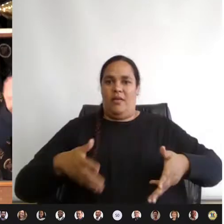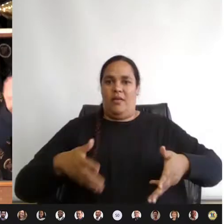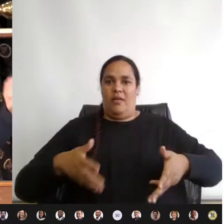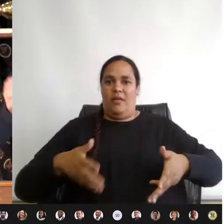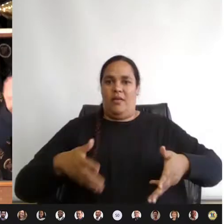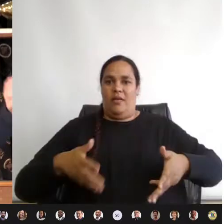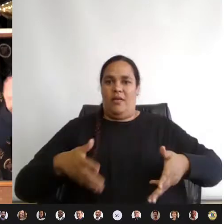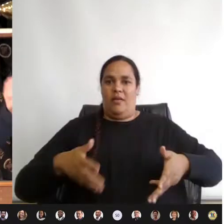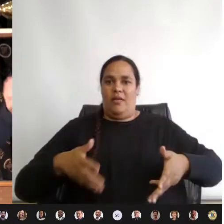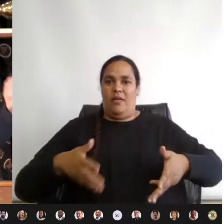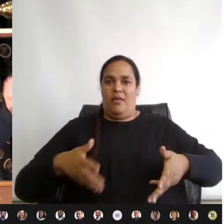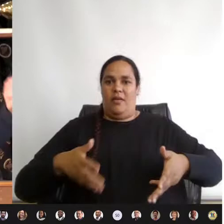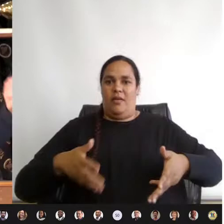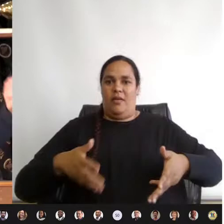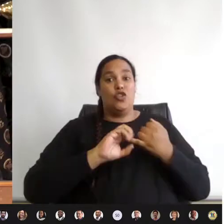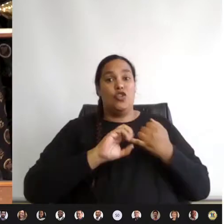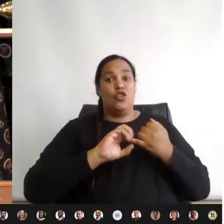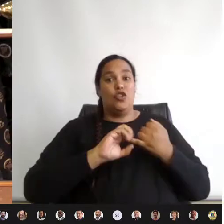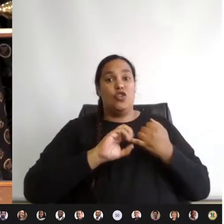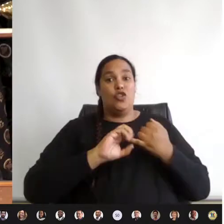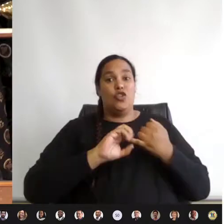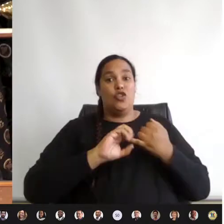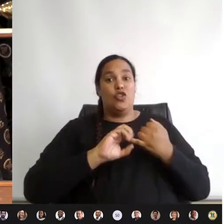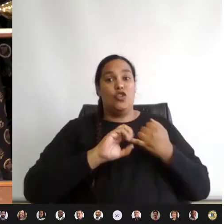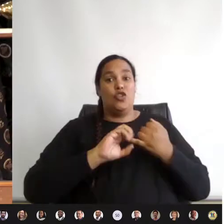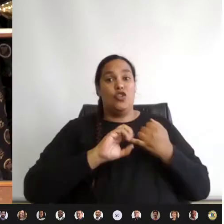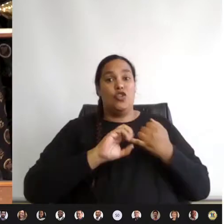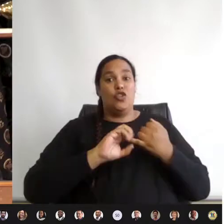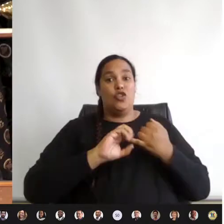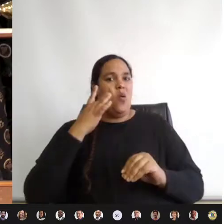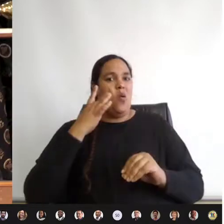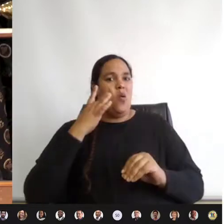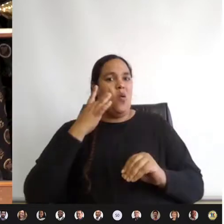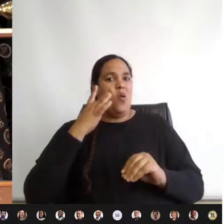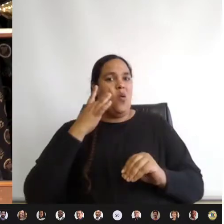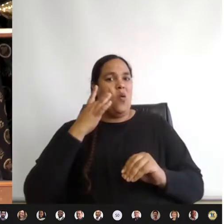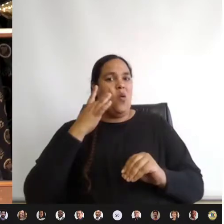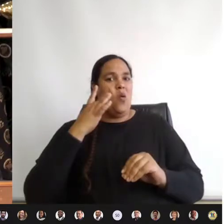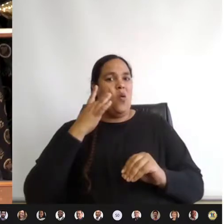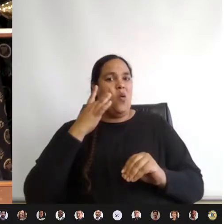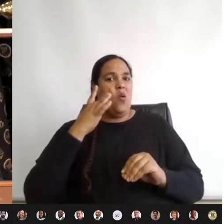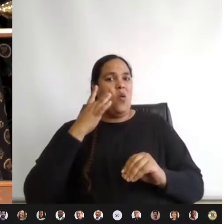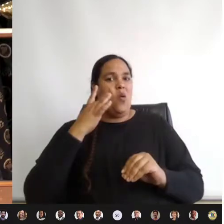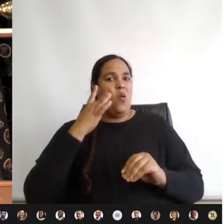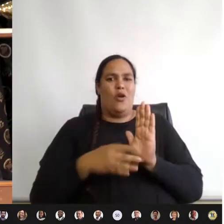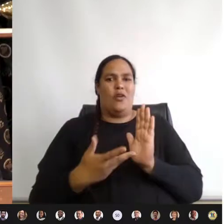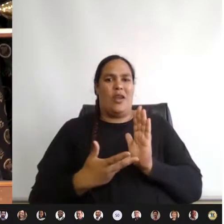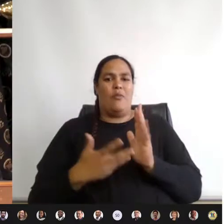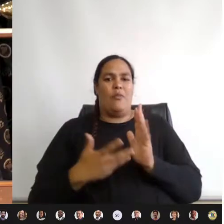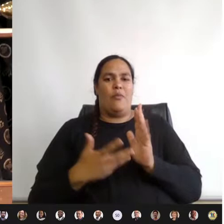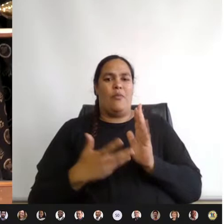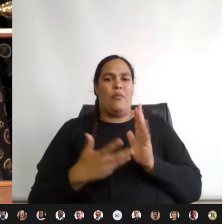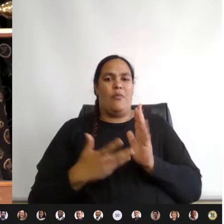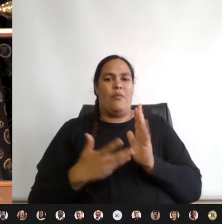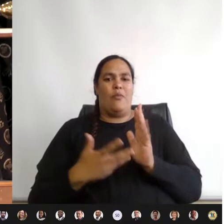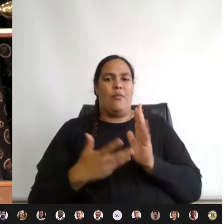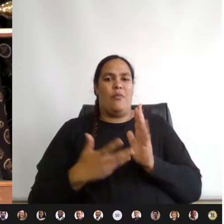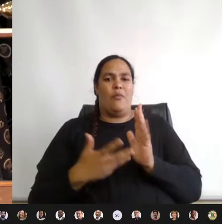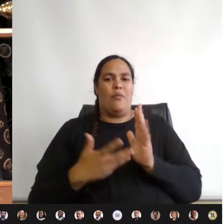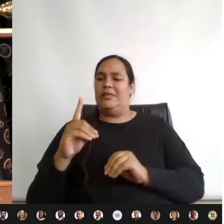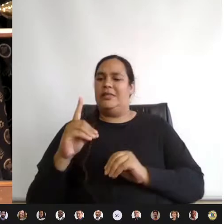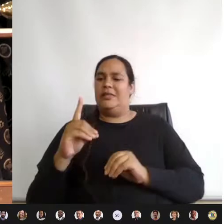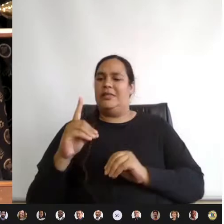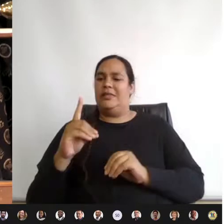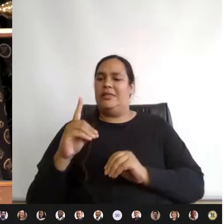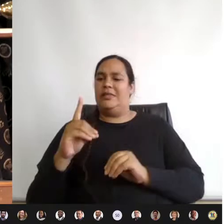the ANC tried to stop us during those school feeding scheme programs, or try to stop our ECD department